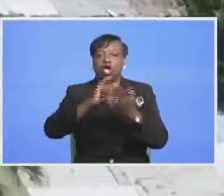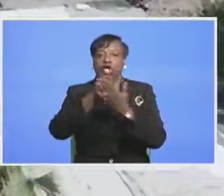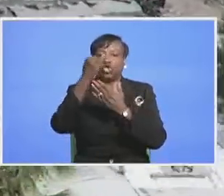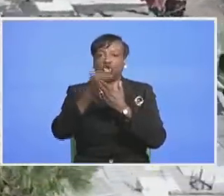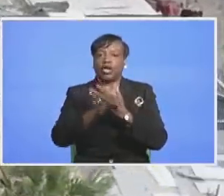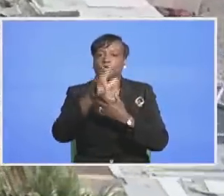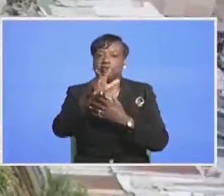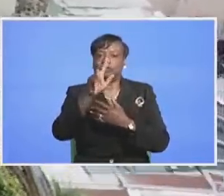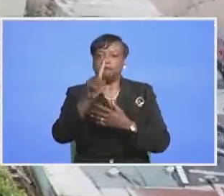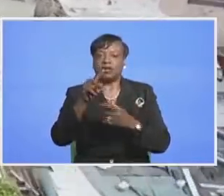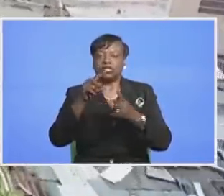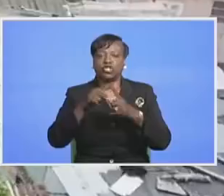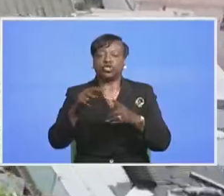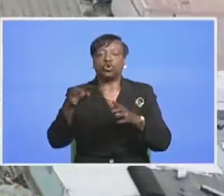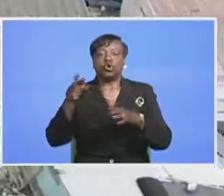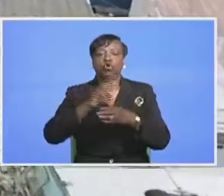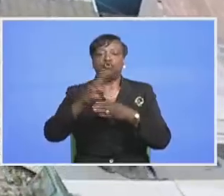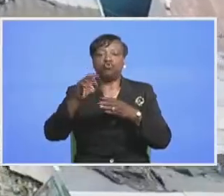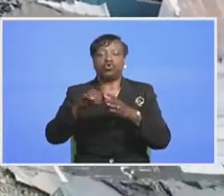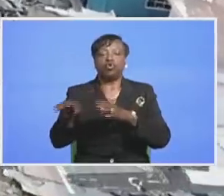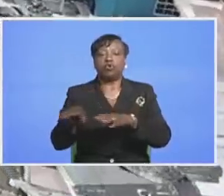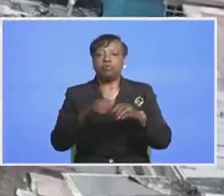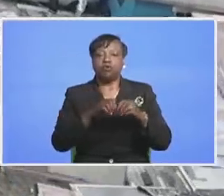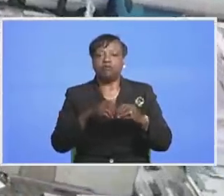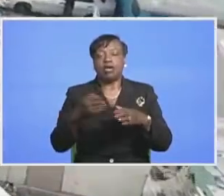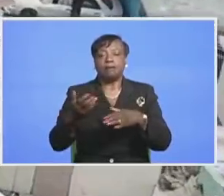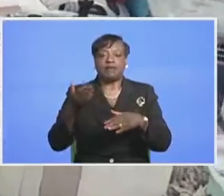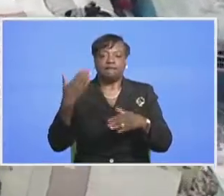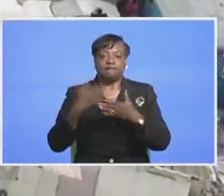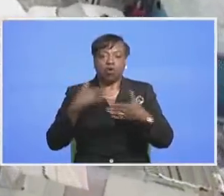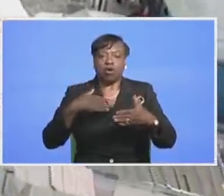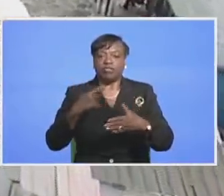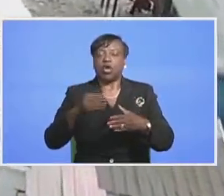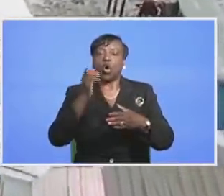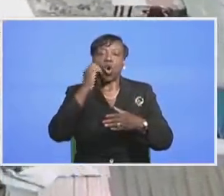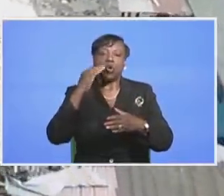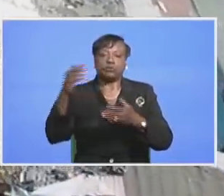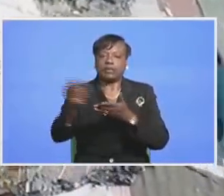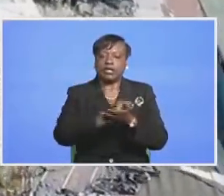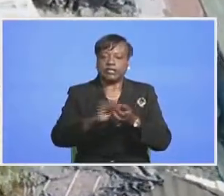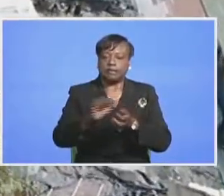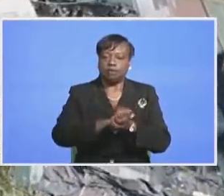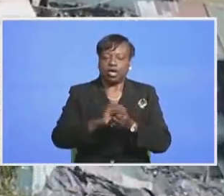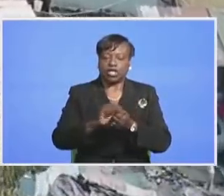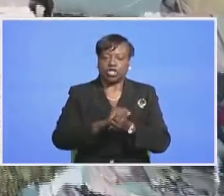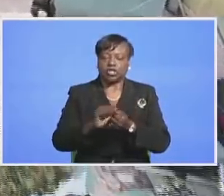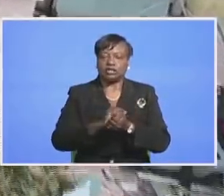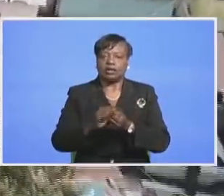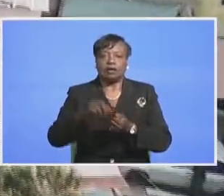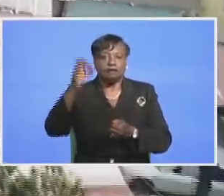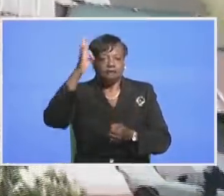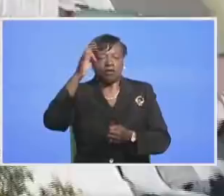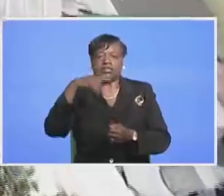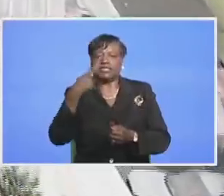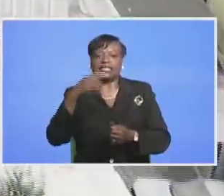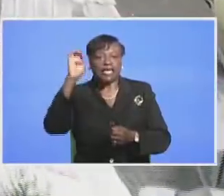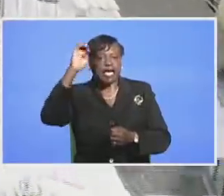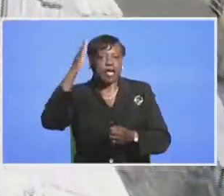before their unregulated structures are demolished. Foulkes, who chairs the Shantytown Task Force, says he'll meet